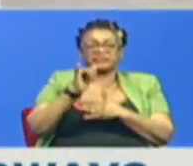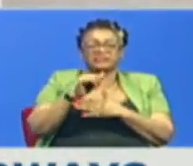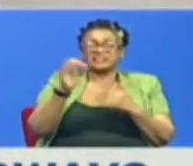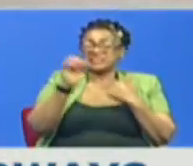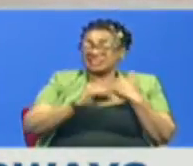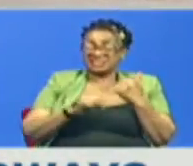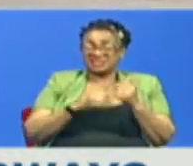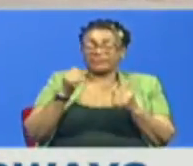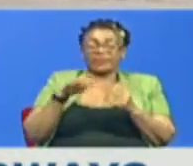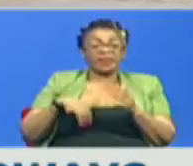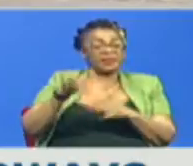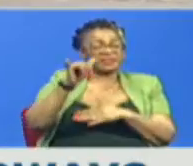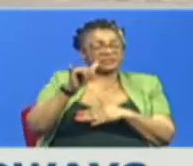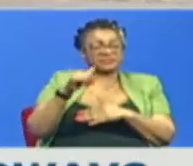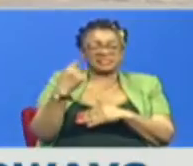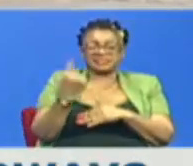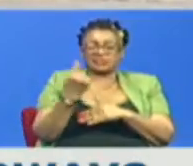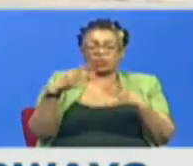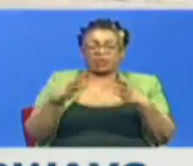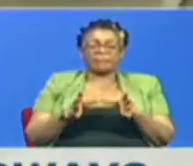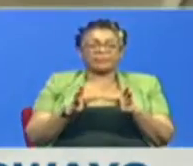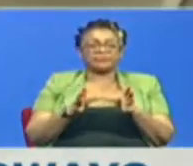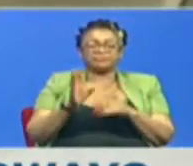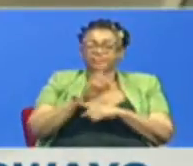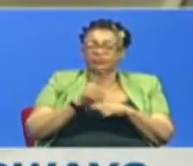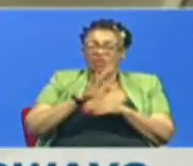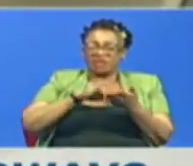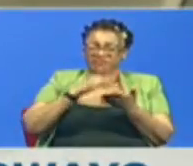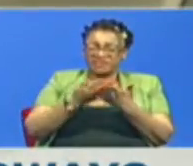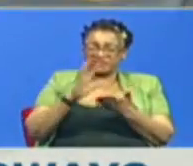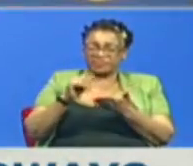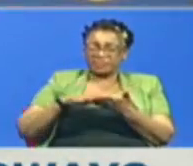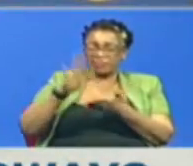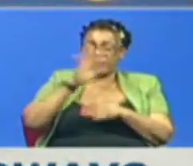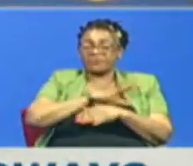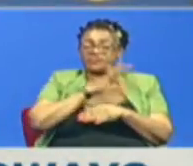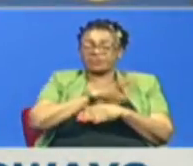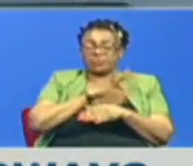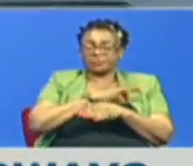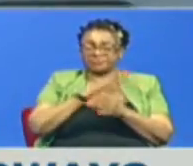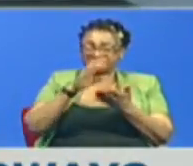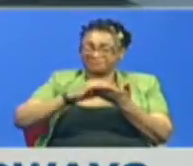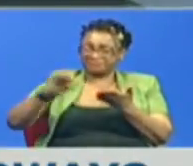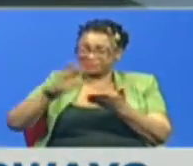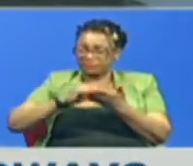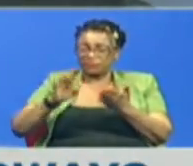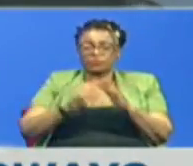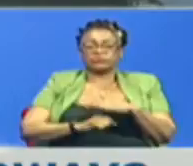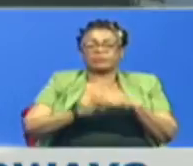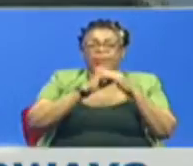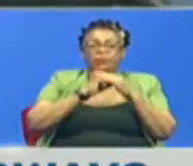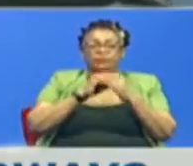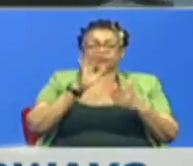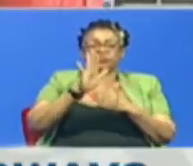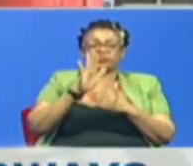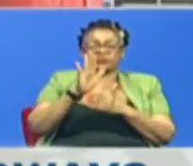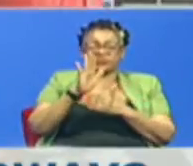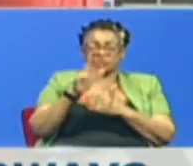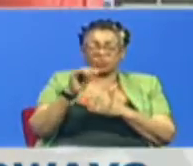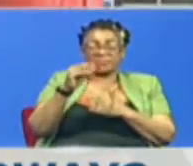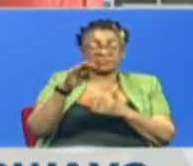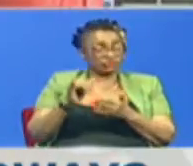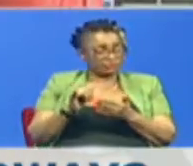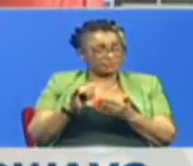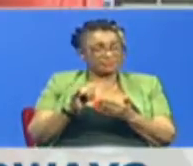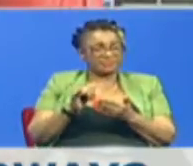airports under a single company, using funds from the more profitable subsidiaries to support the less lucrative ones. The